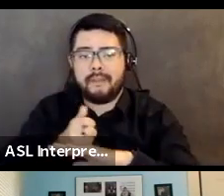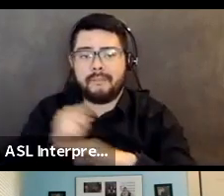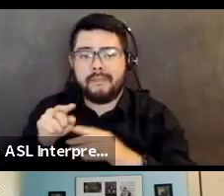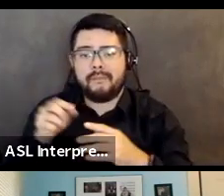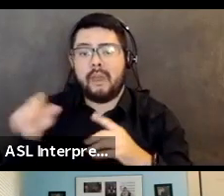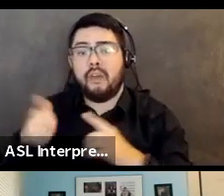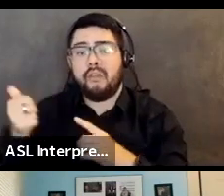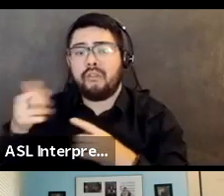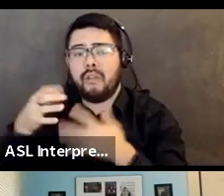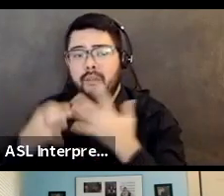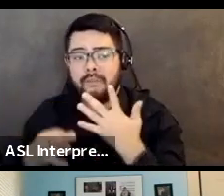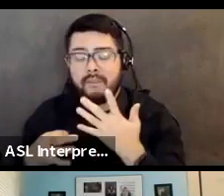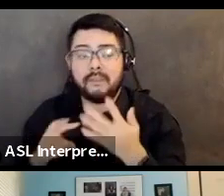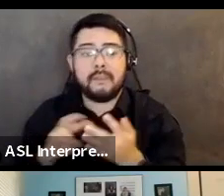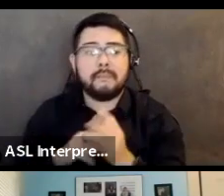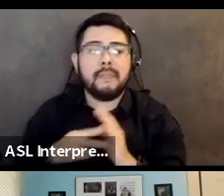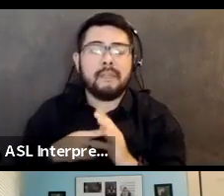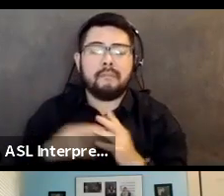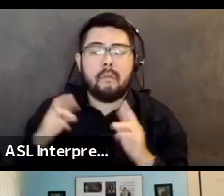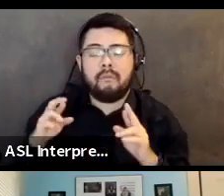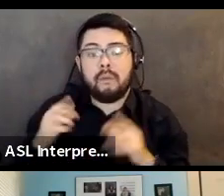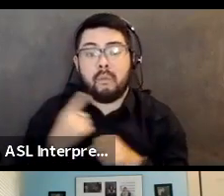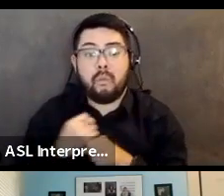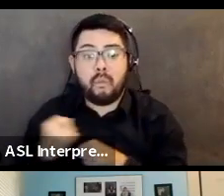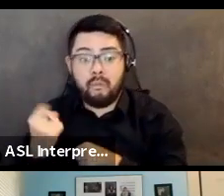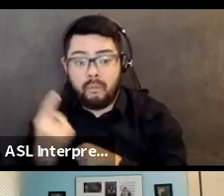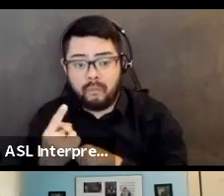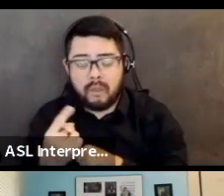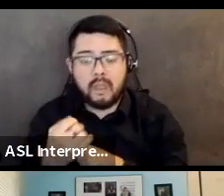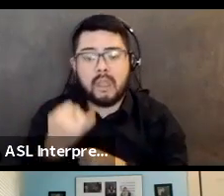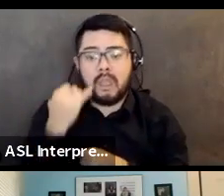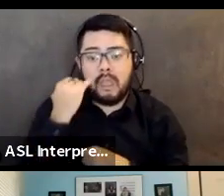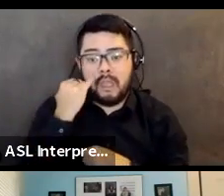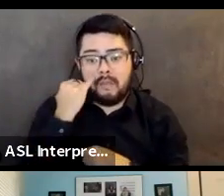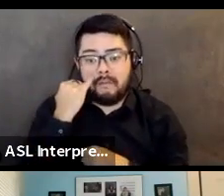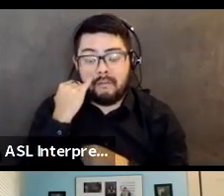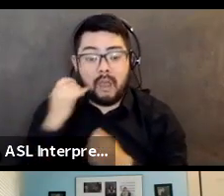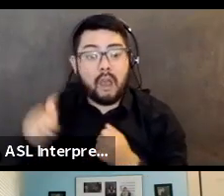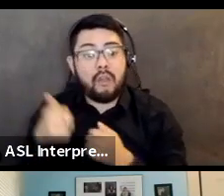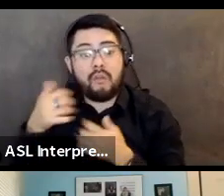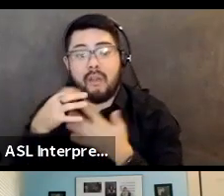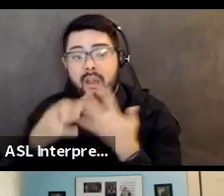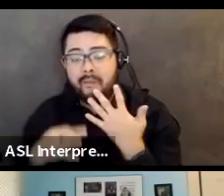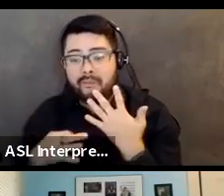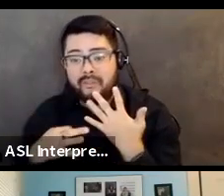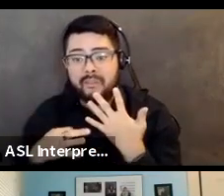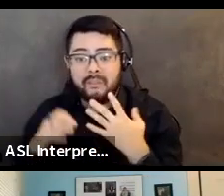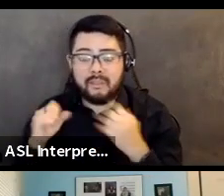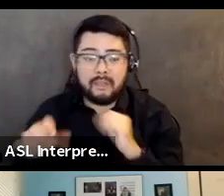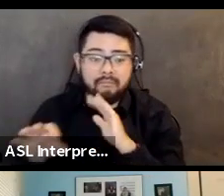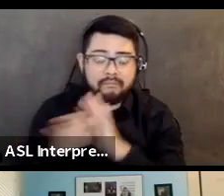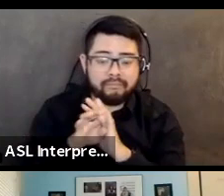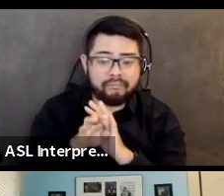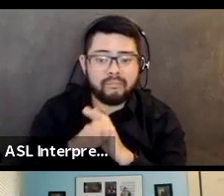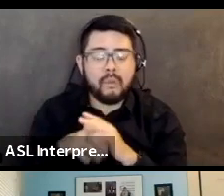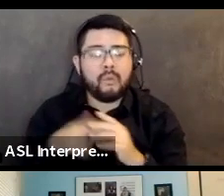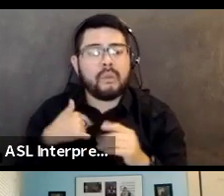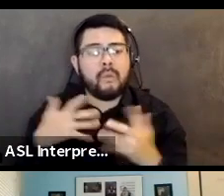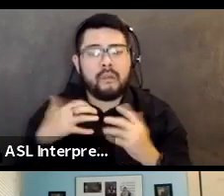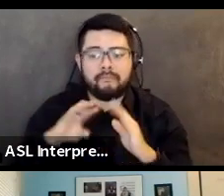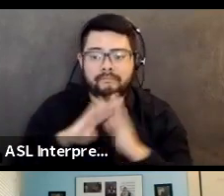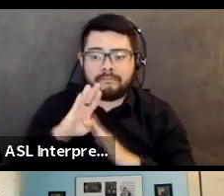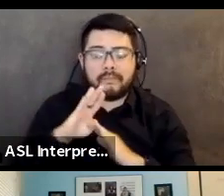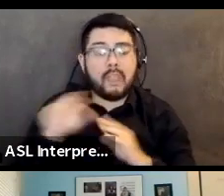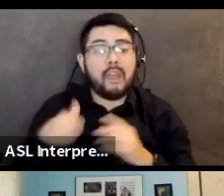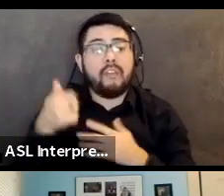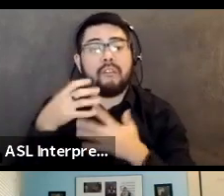so a year from now if we have a different set of choices for schools with clear alternative plans and a plan